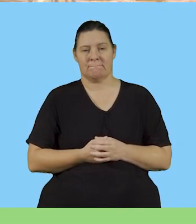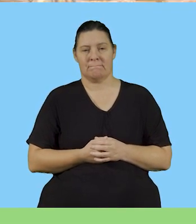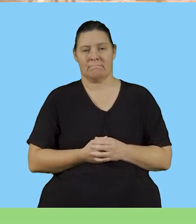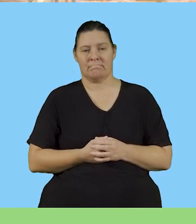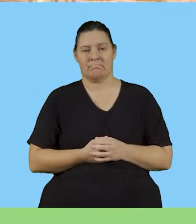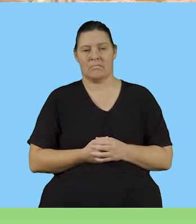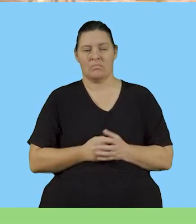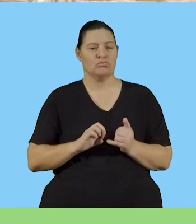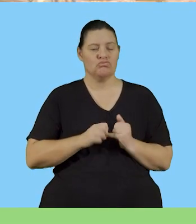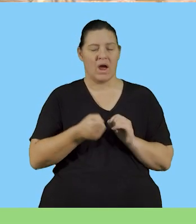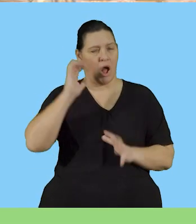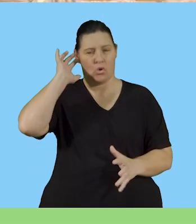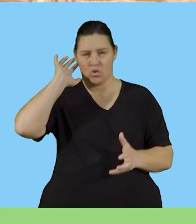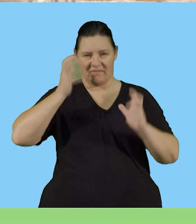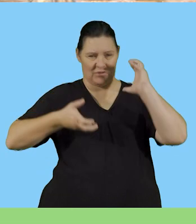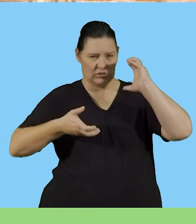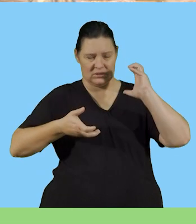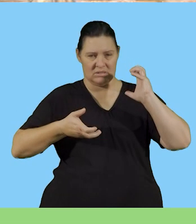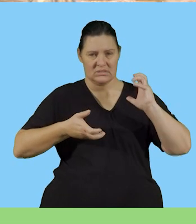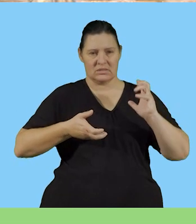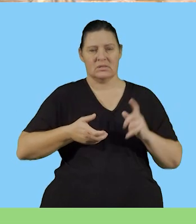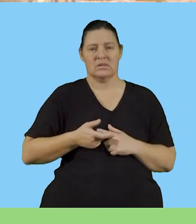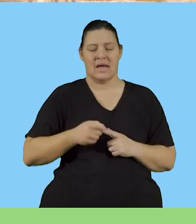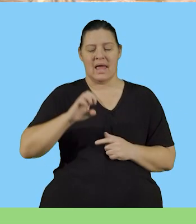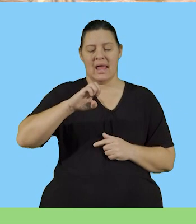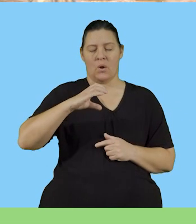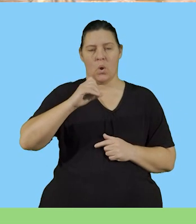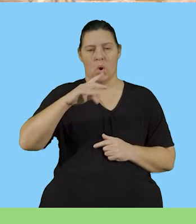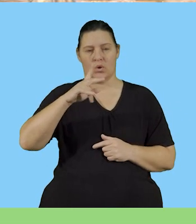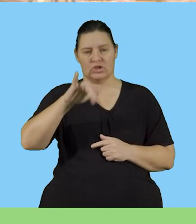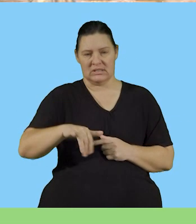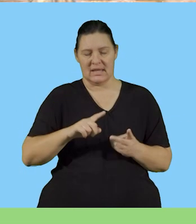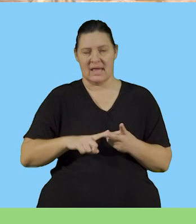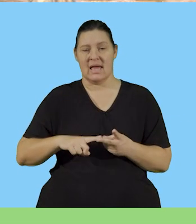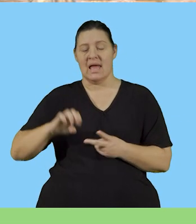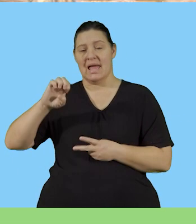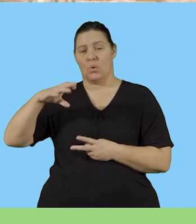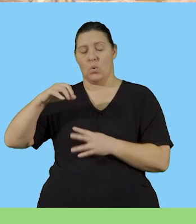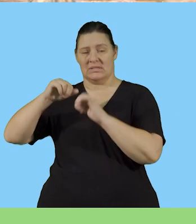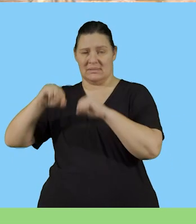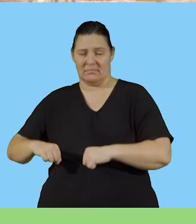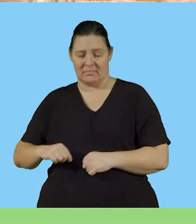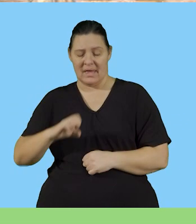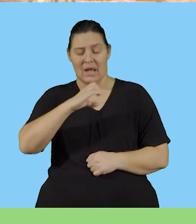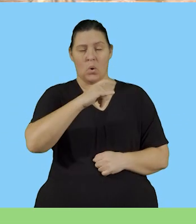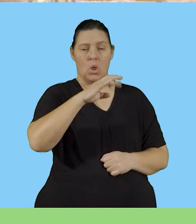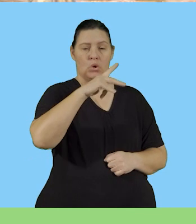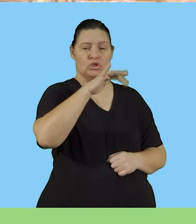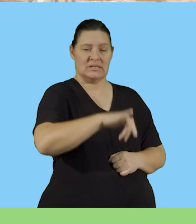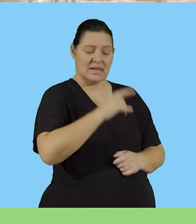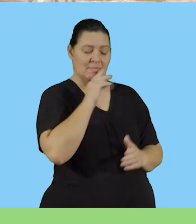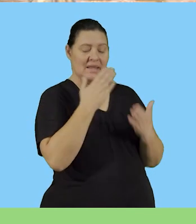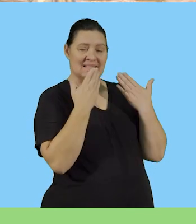So try not to confuse the definition of an ecology and also ecosystem. If you remember, ecology speaks